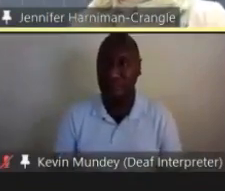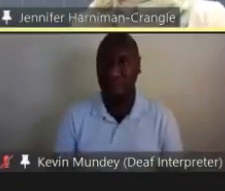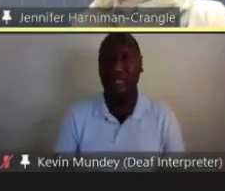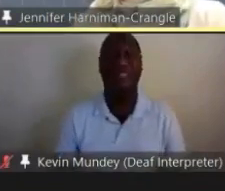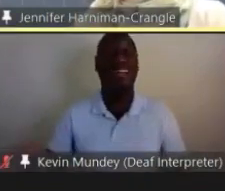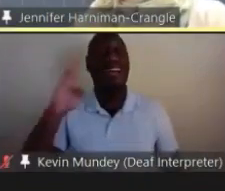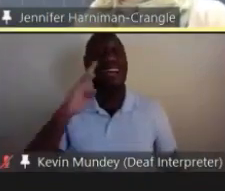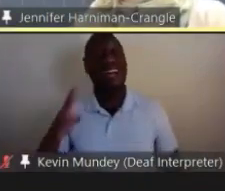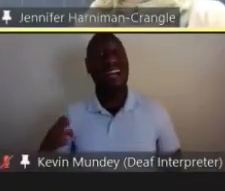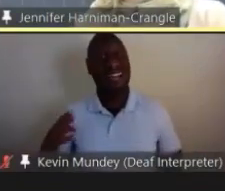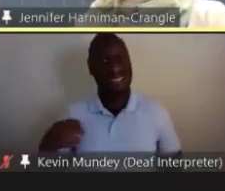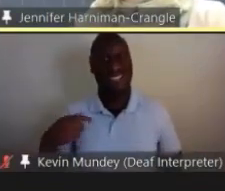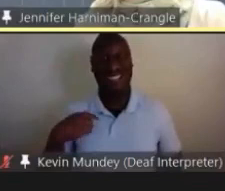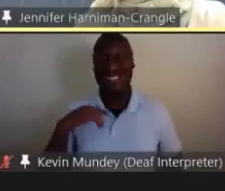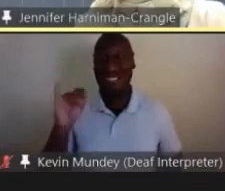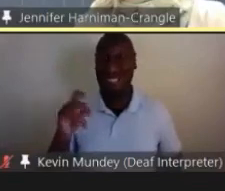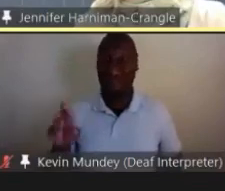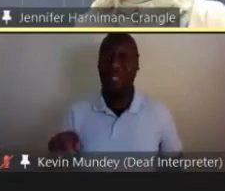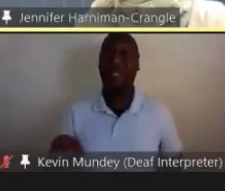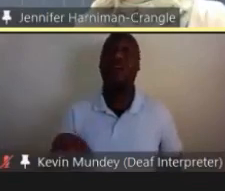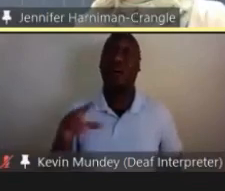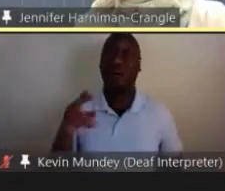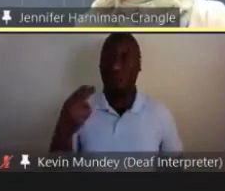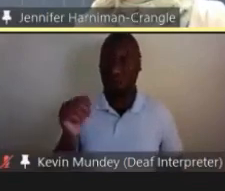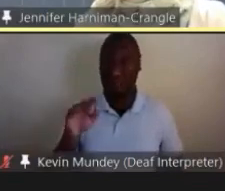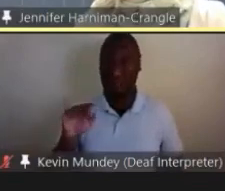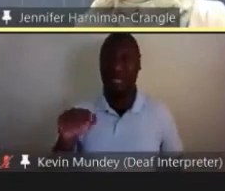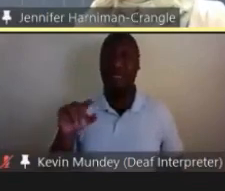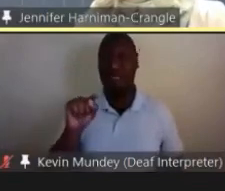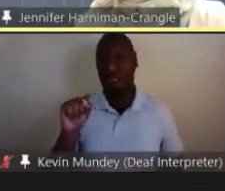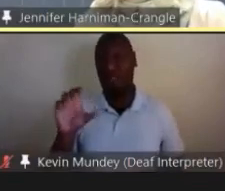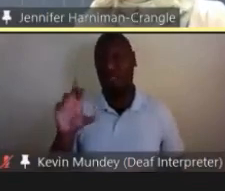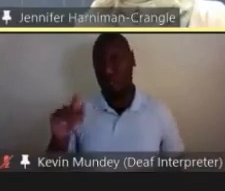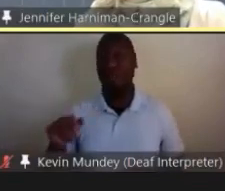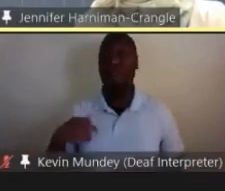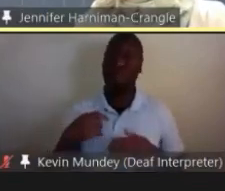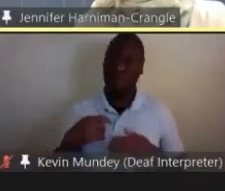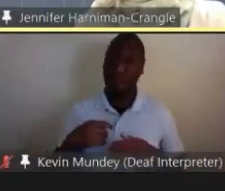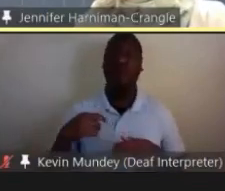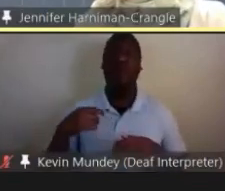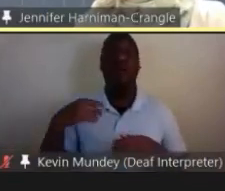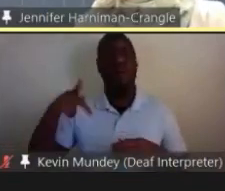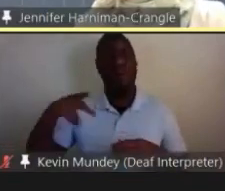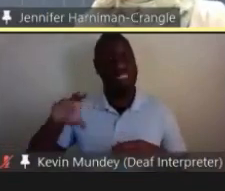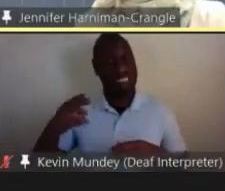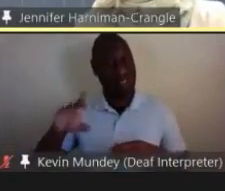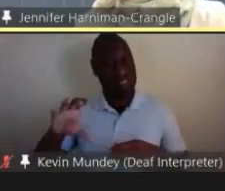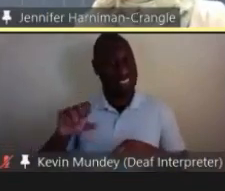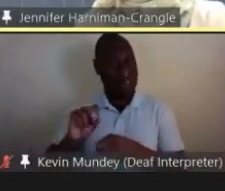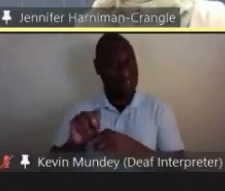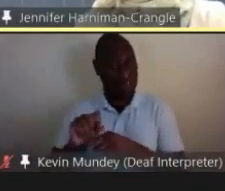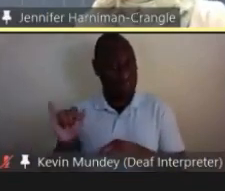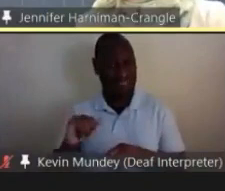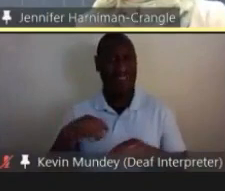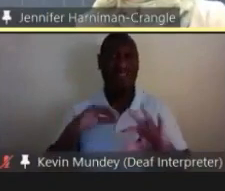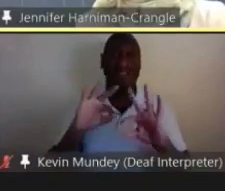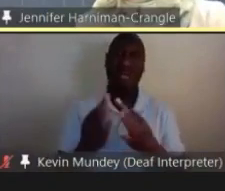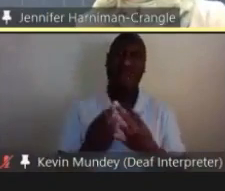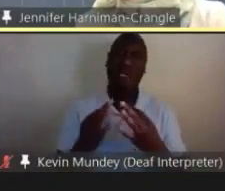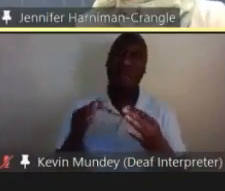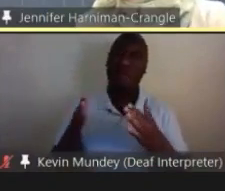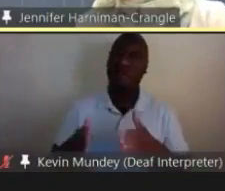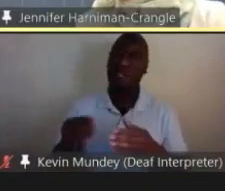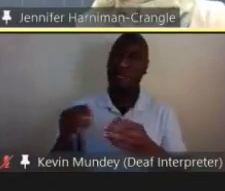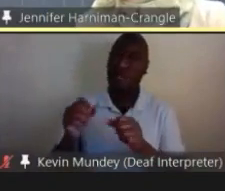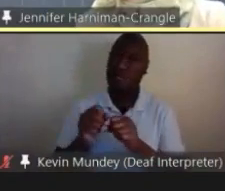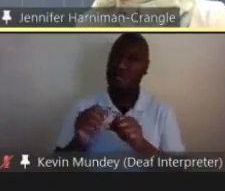Hi, my name is Jennifer Harneman Krangle from PCHC, and I'm the family facilitator working with children with medical